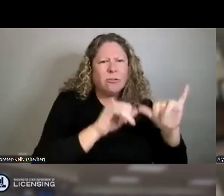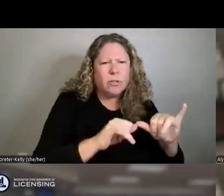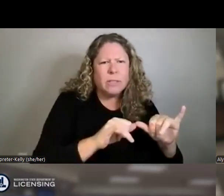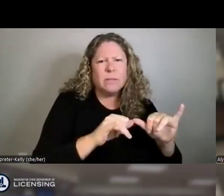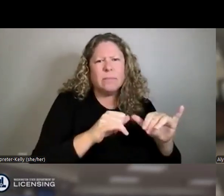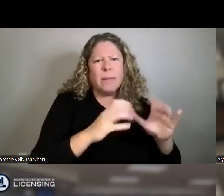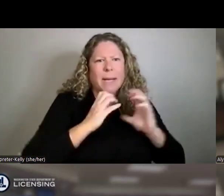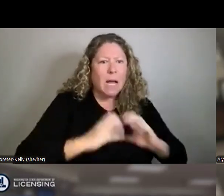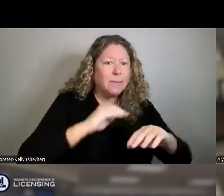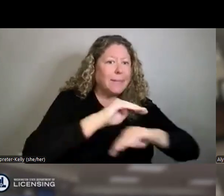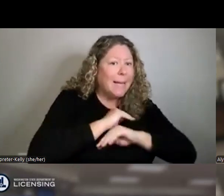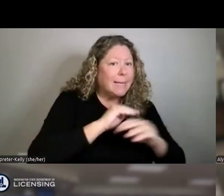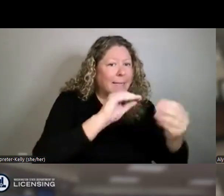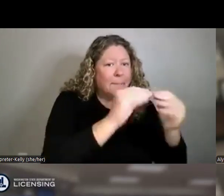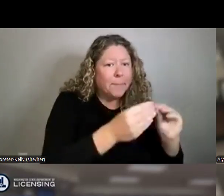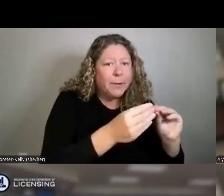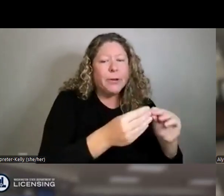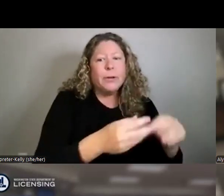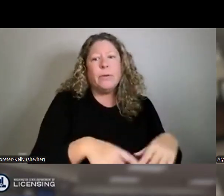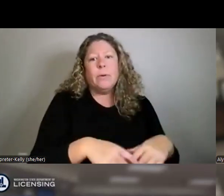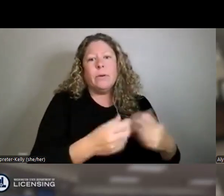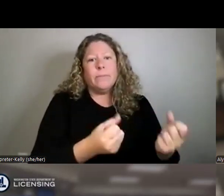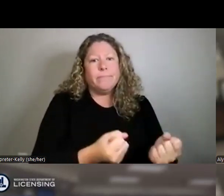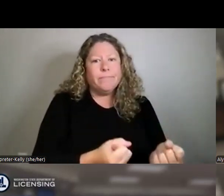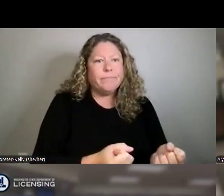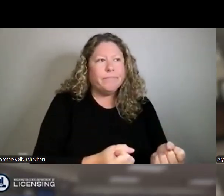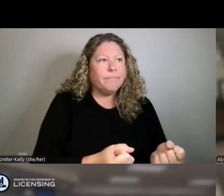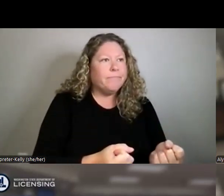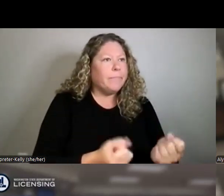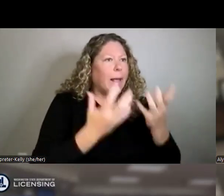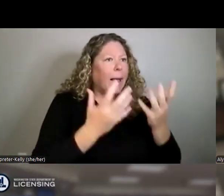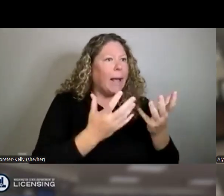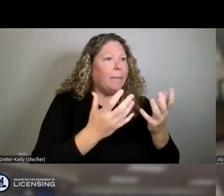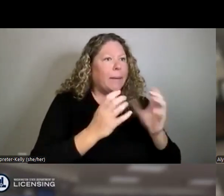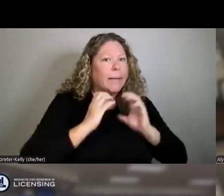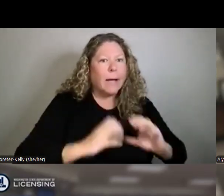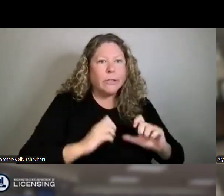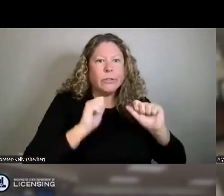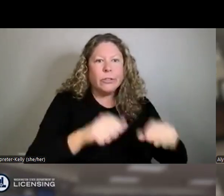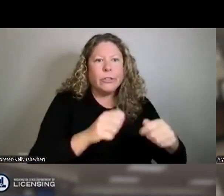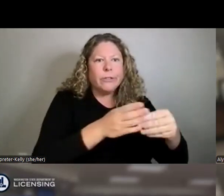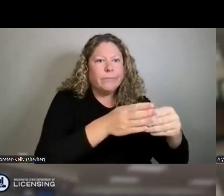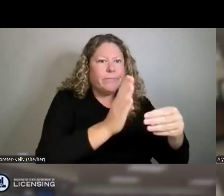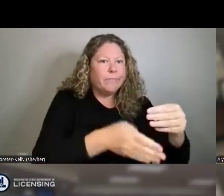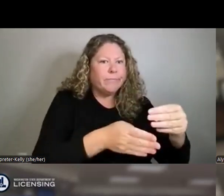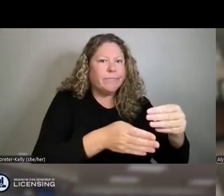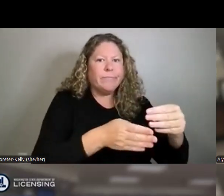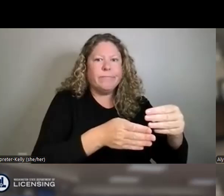customer satisfaction or like how many people were able to complete the task of completing their